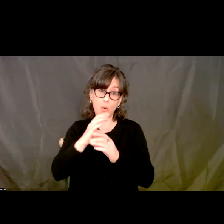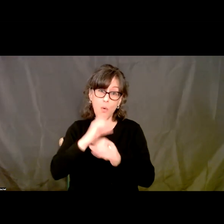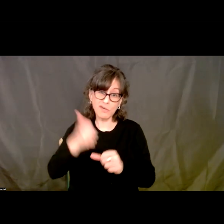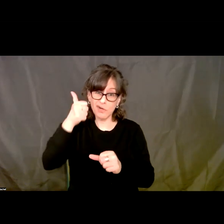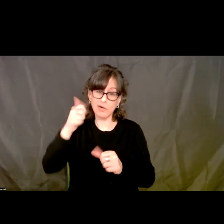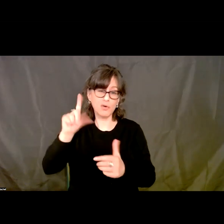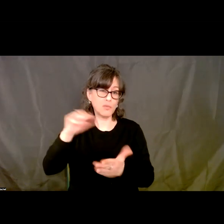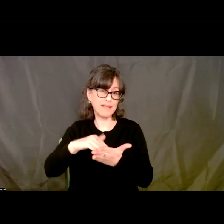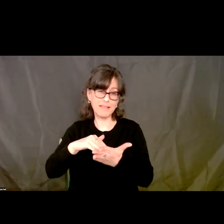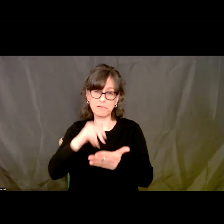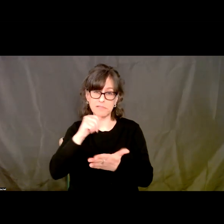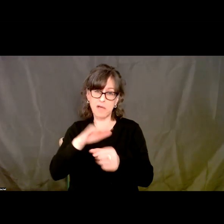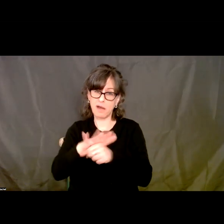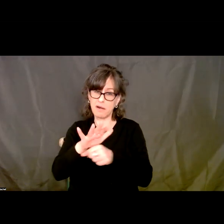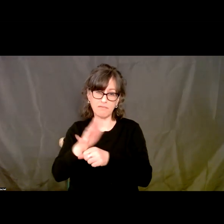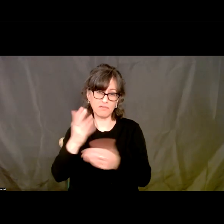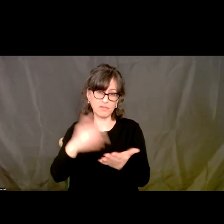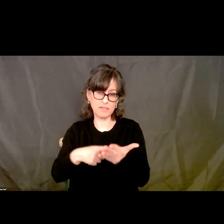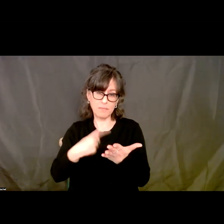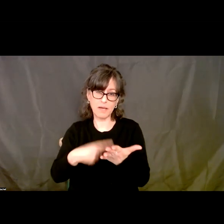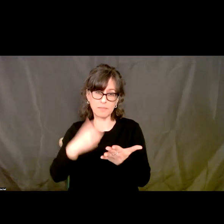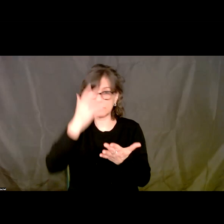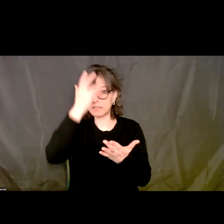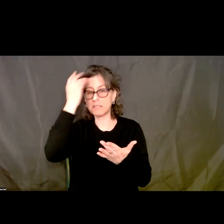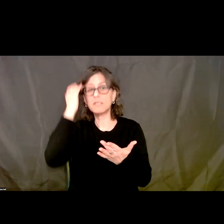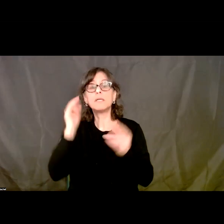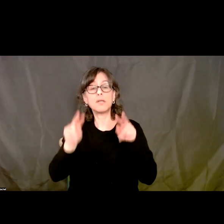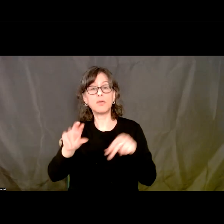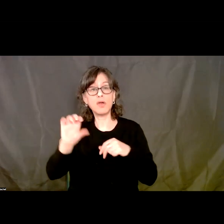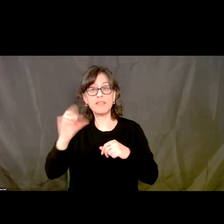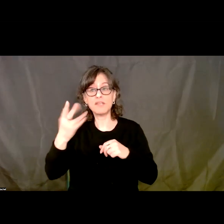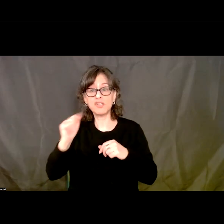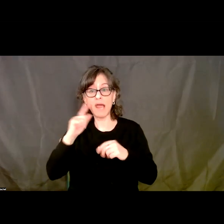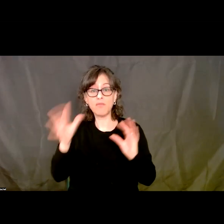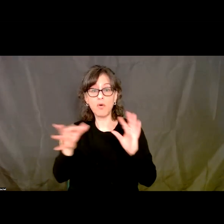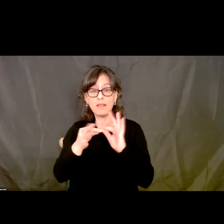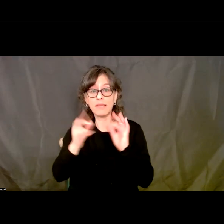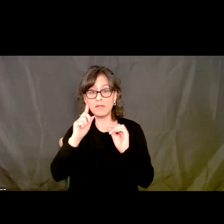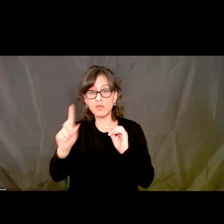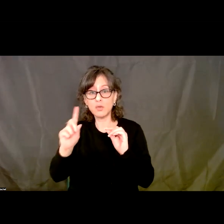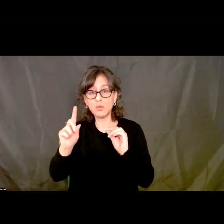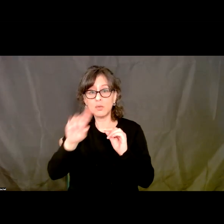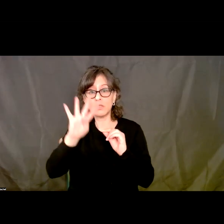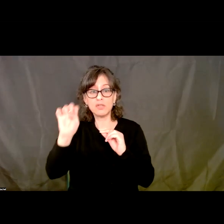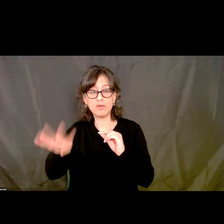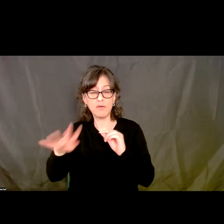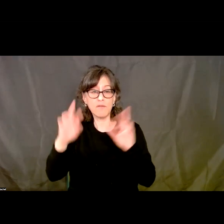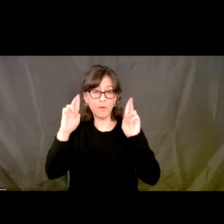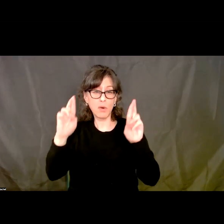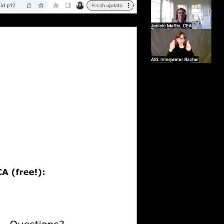Thank you, Janelle. Do look in the chat for the link to our survey, which we really hope that you will